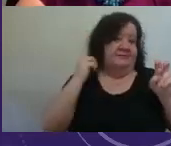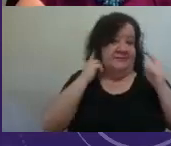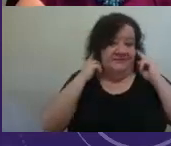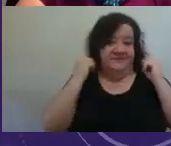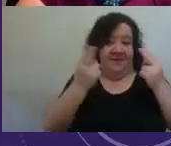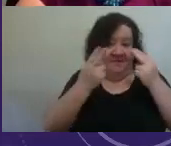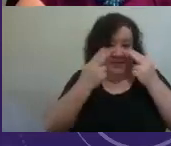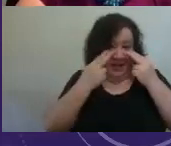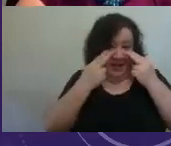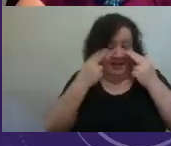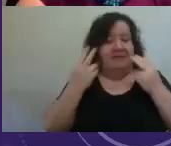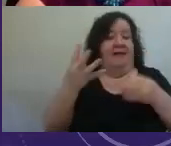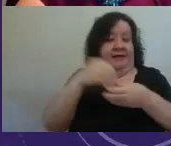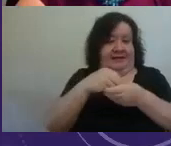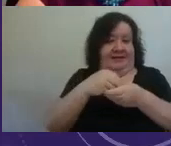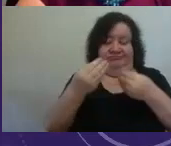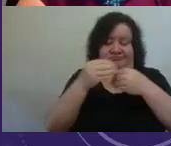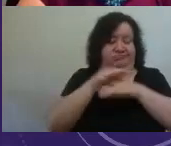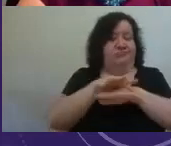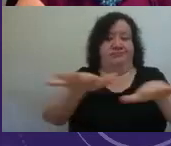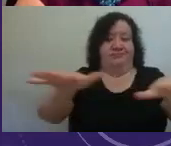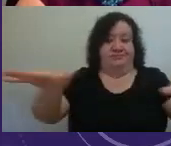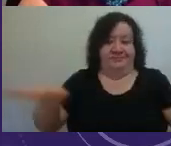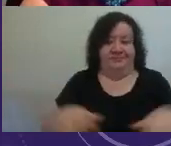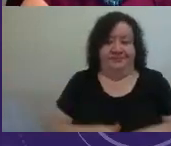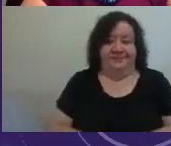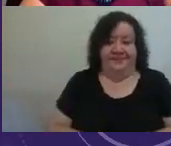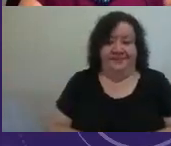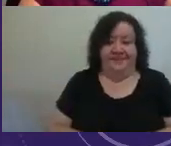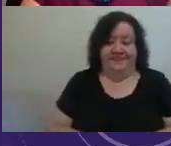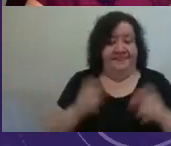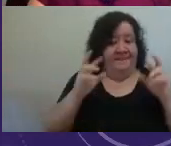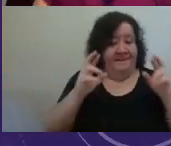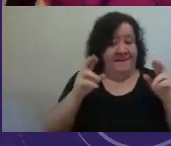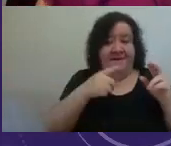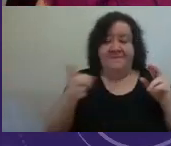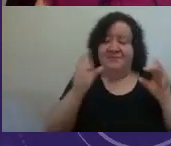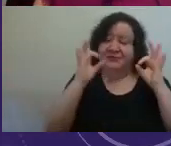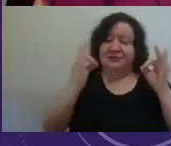hope you have a wonderful day, evening, morning. Thank you.